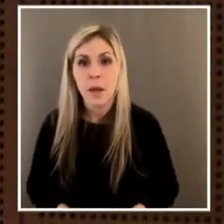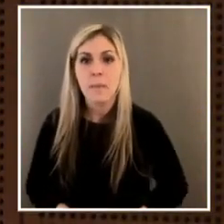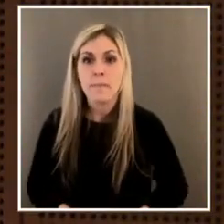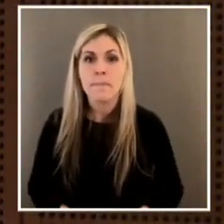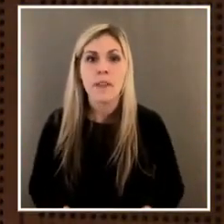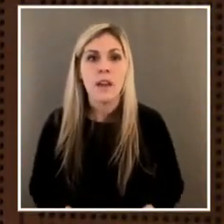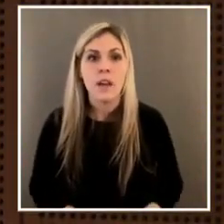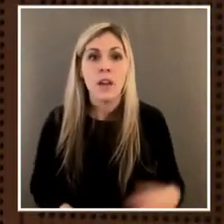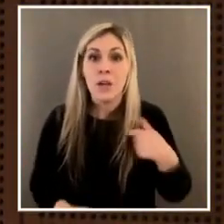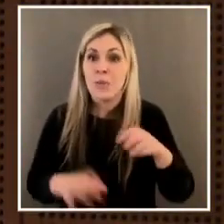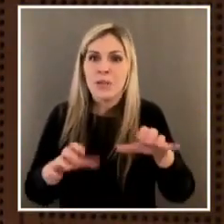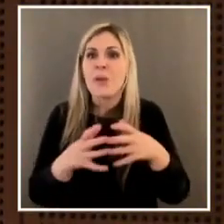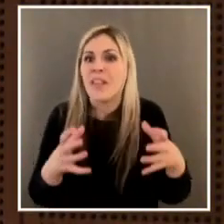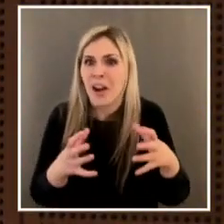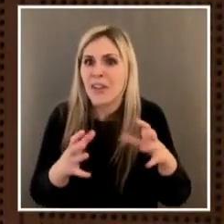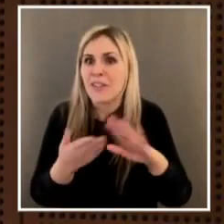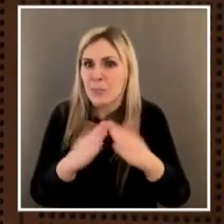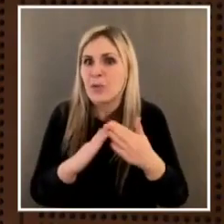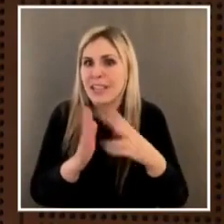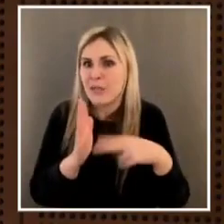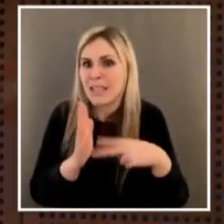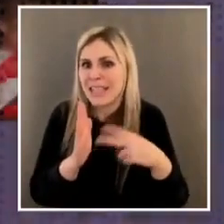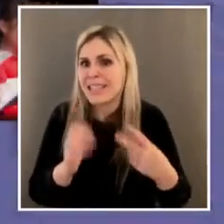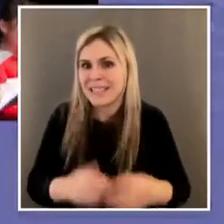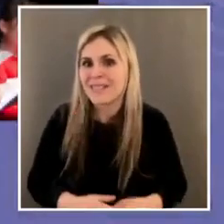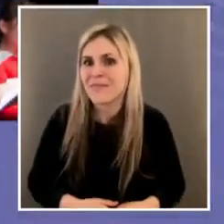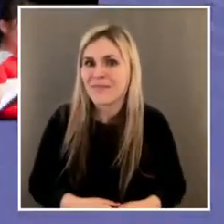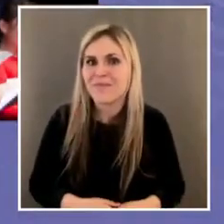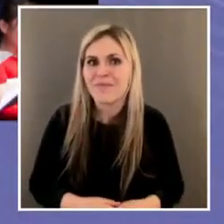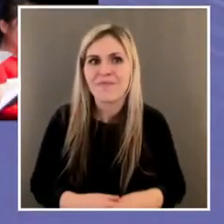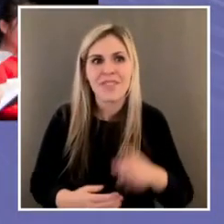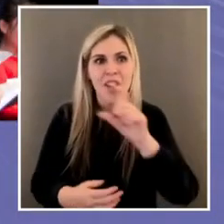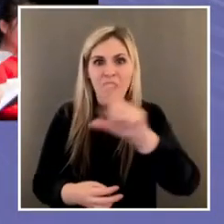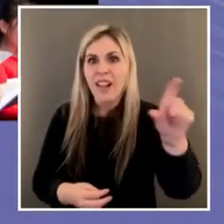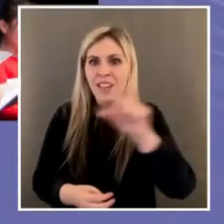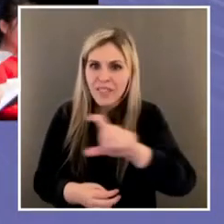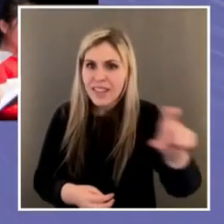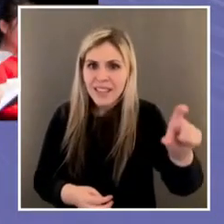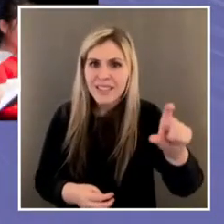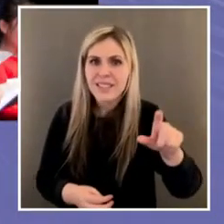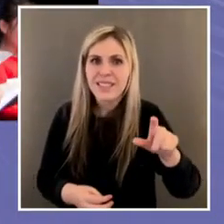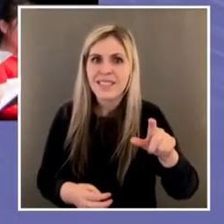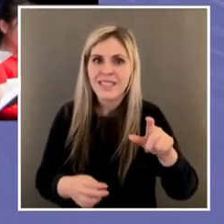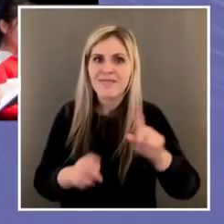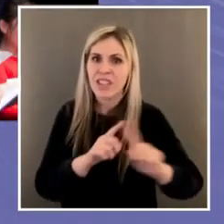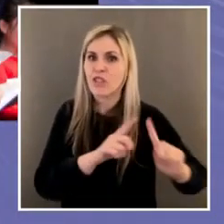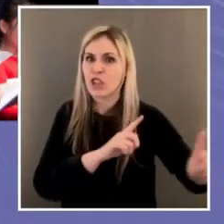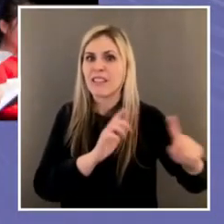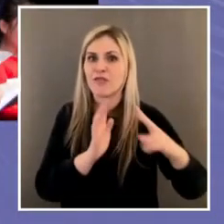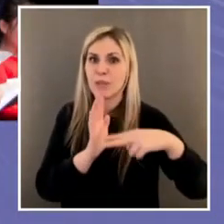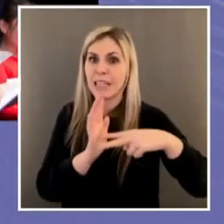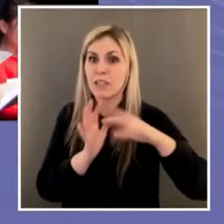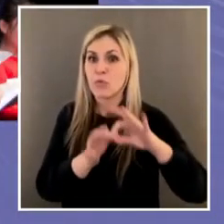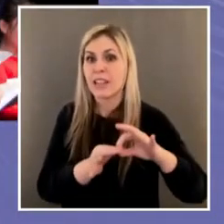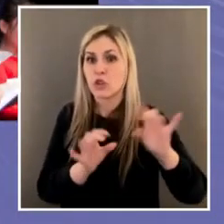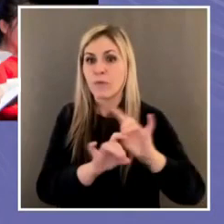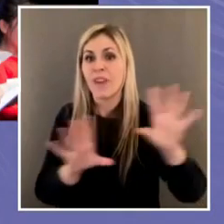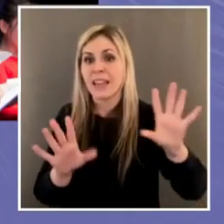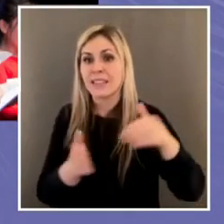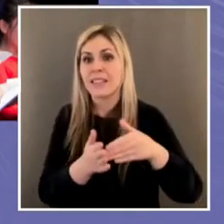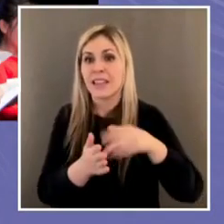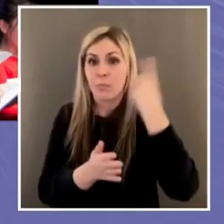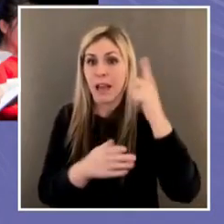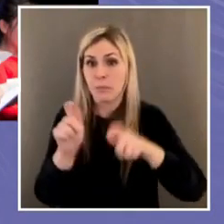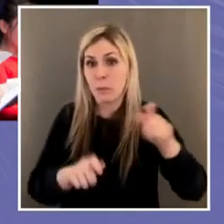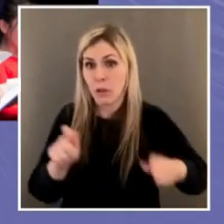We do a lot of community readings. These are all readings that have to do with violence against black